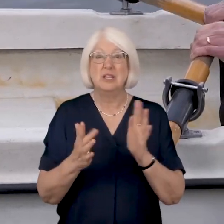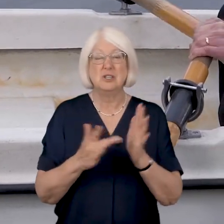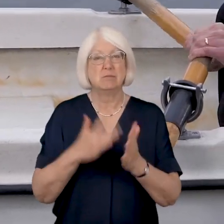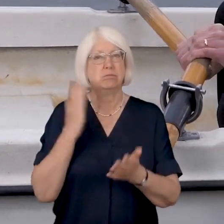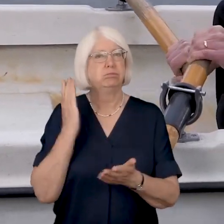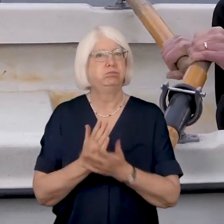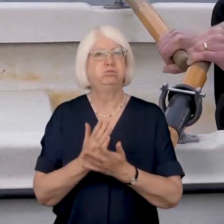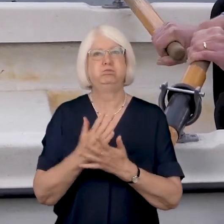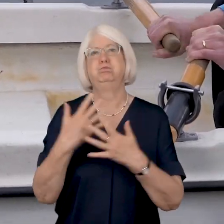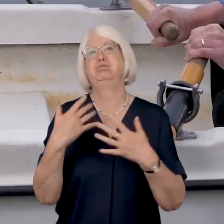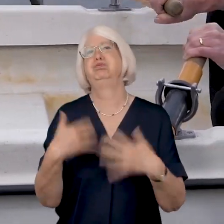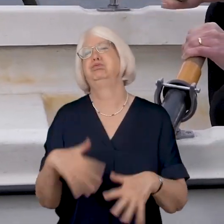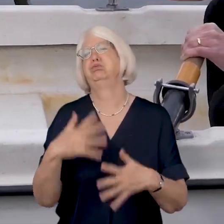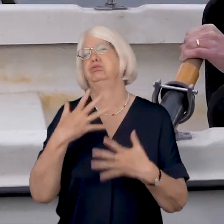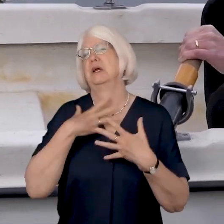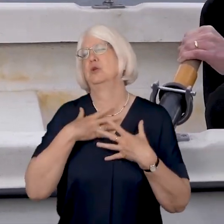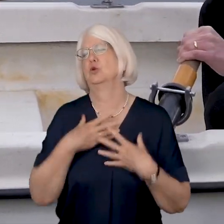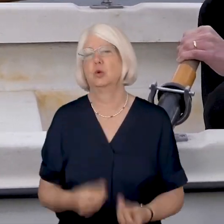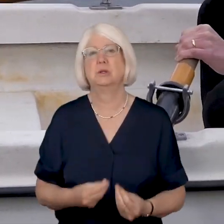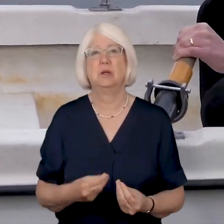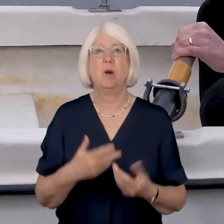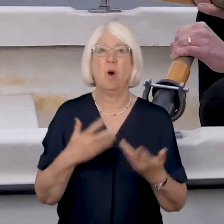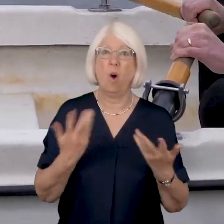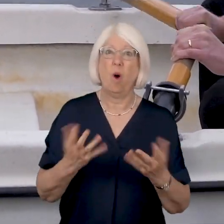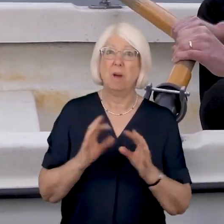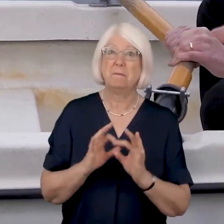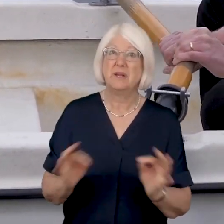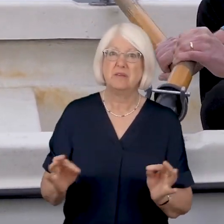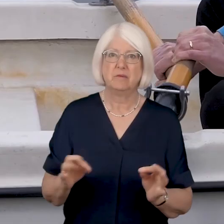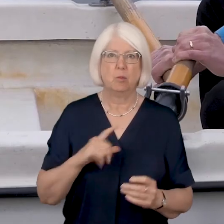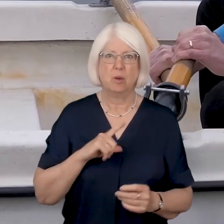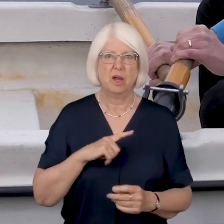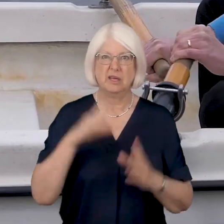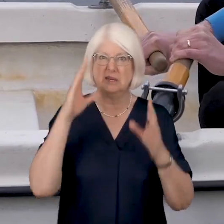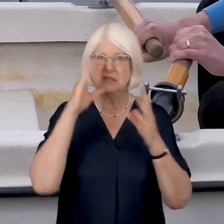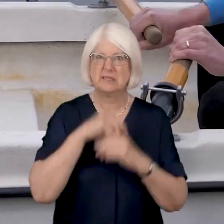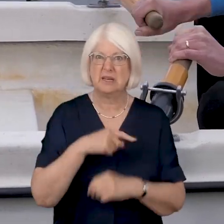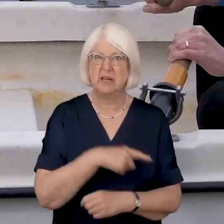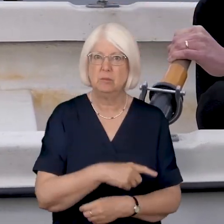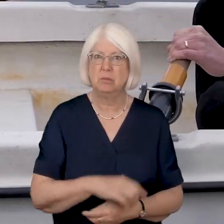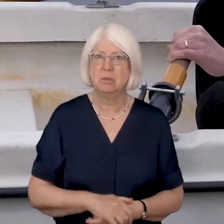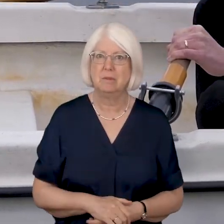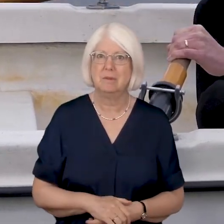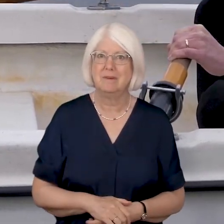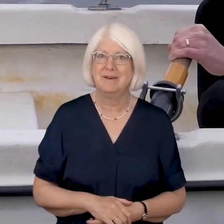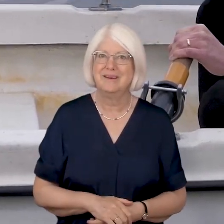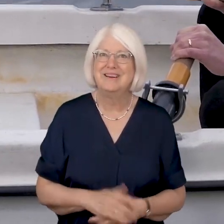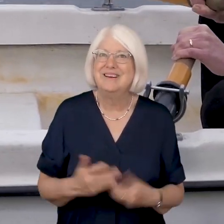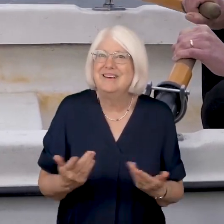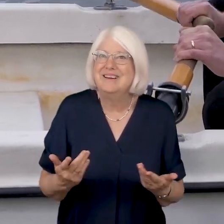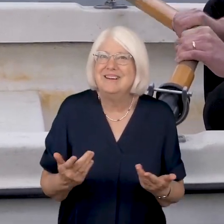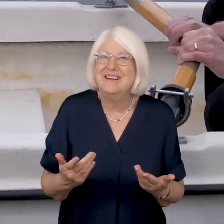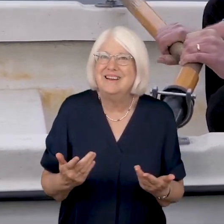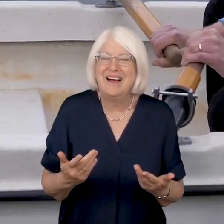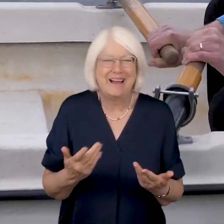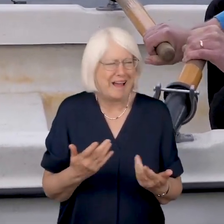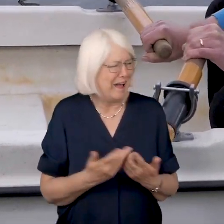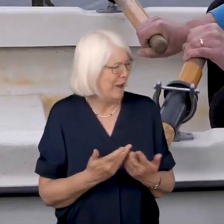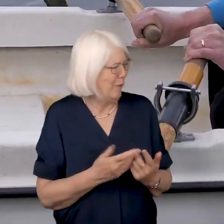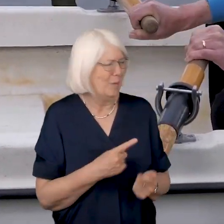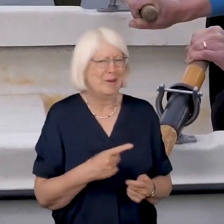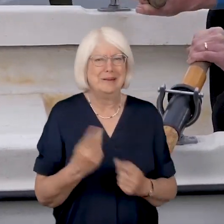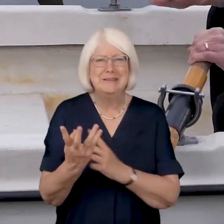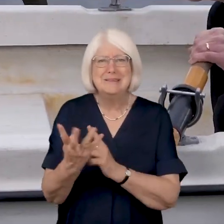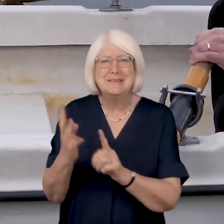totally exhausted or he was just completely at peace, because he's sleeping during the storm. And you think, how on earth did he manage that? And the disciples